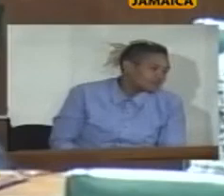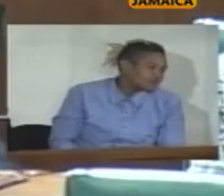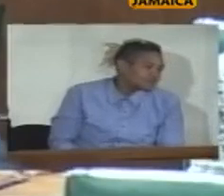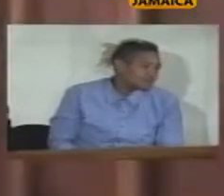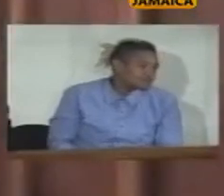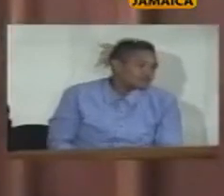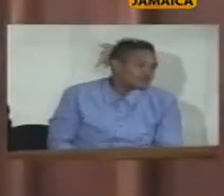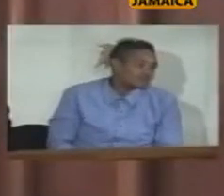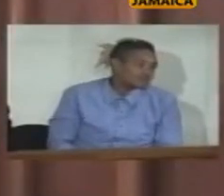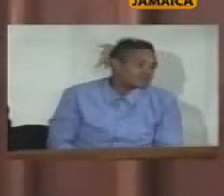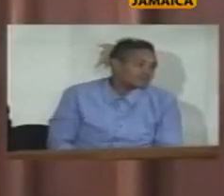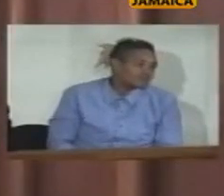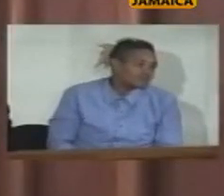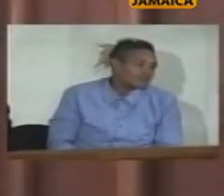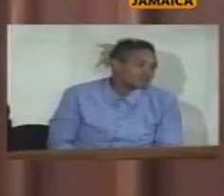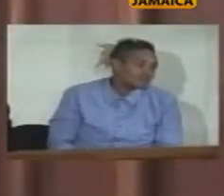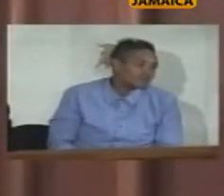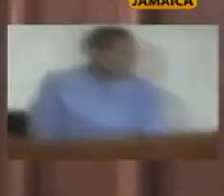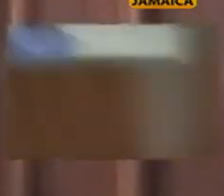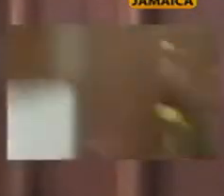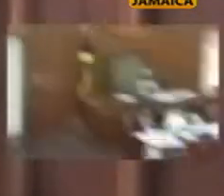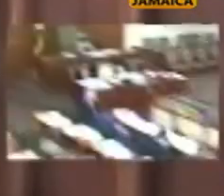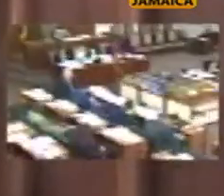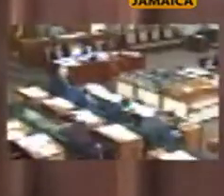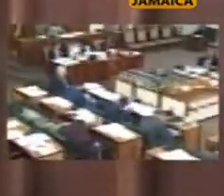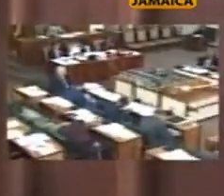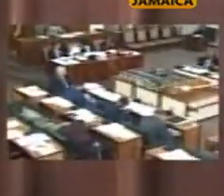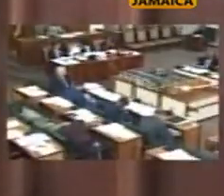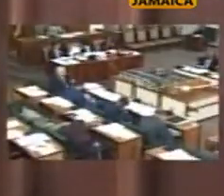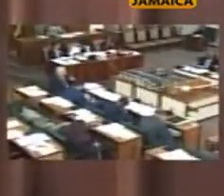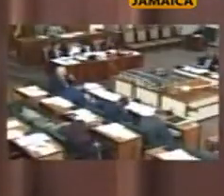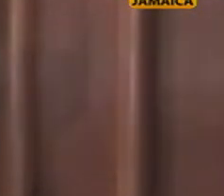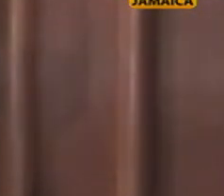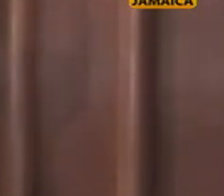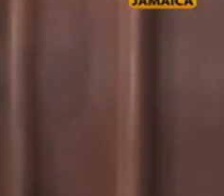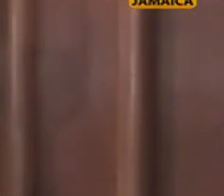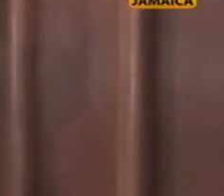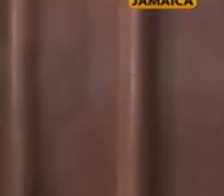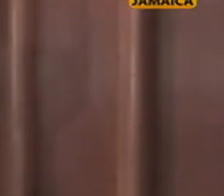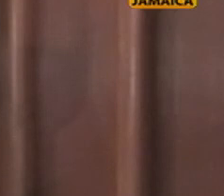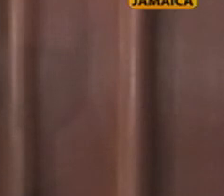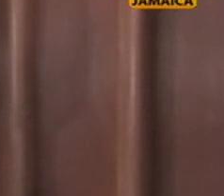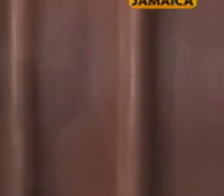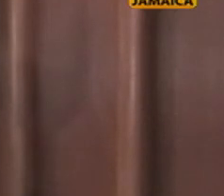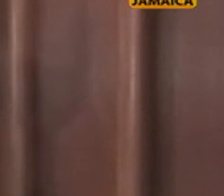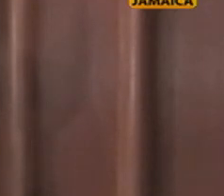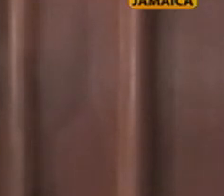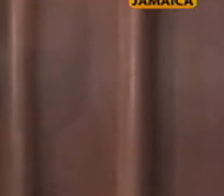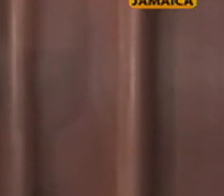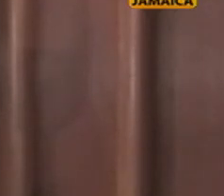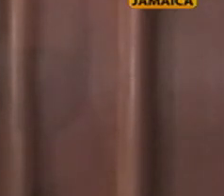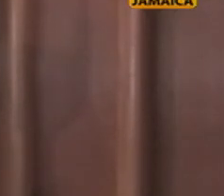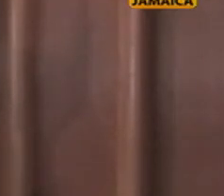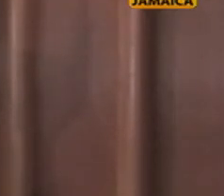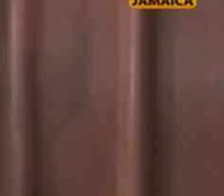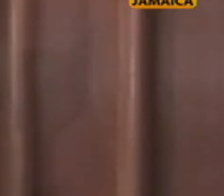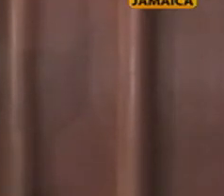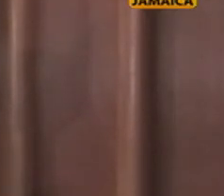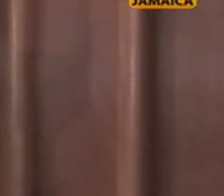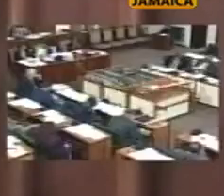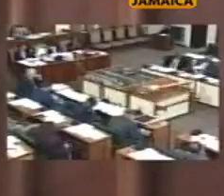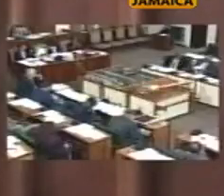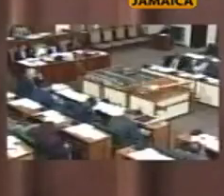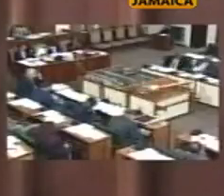Turn to page 16 on a statement by Minister on answers and further